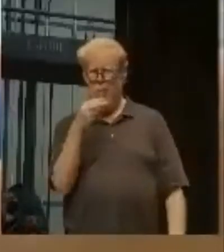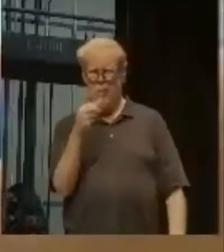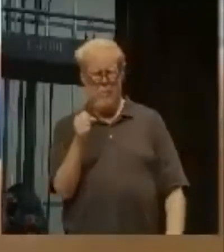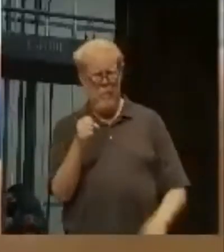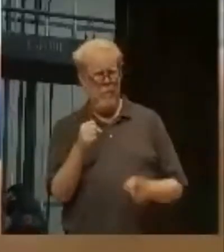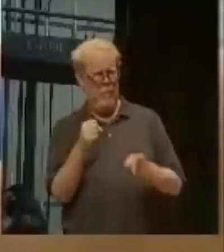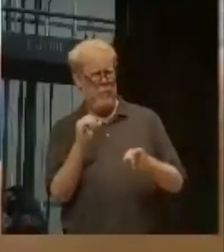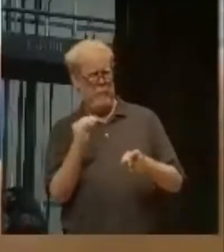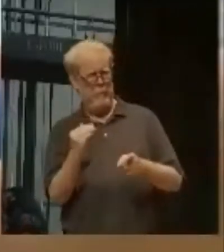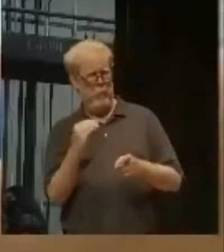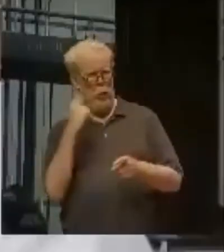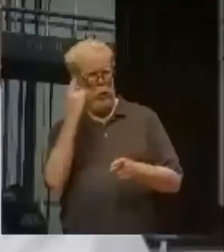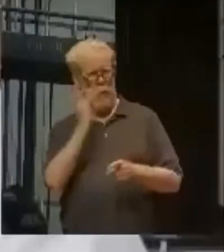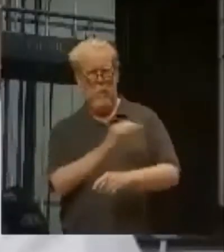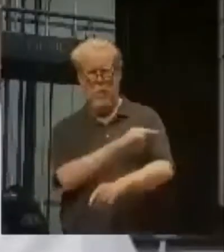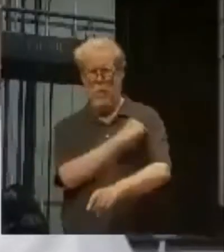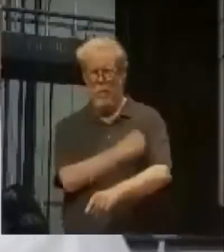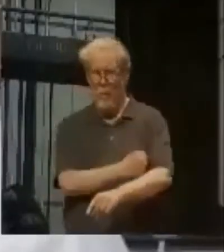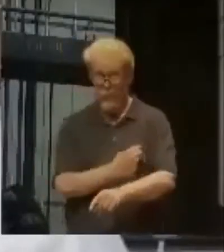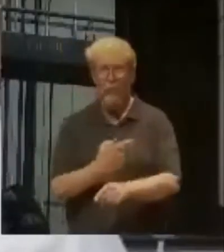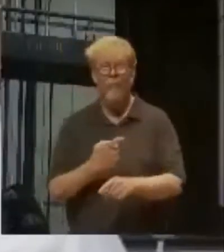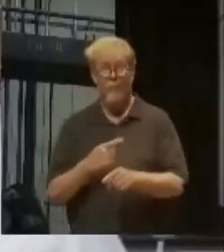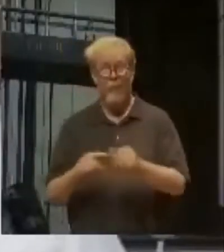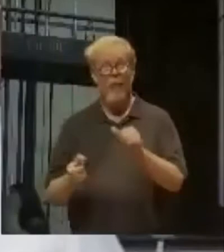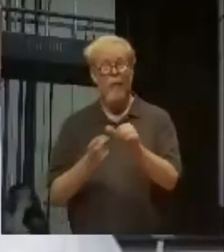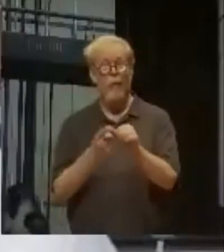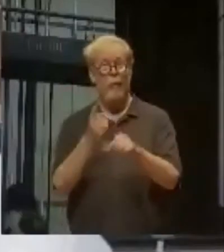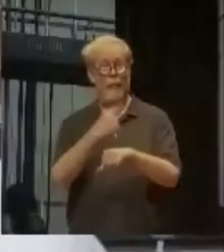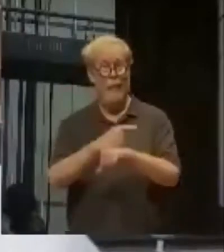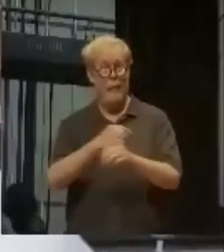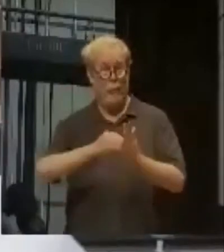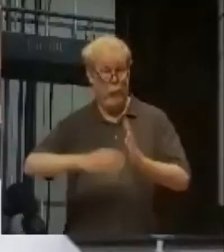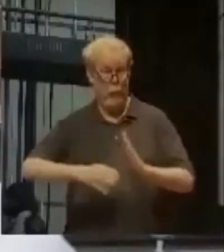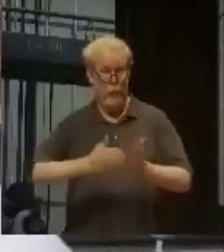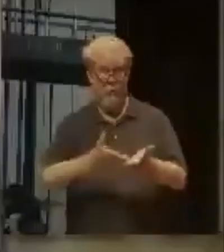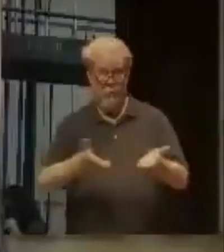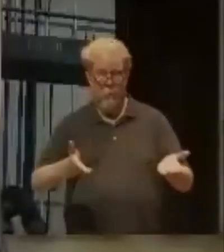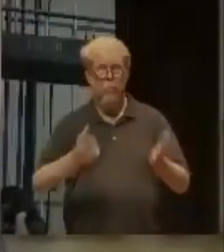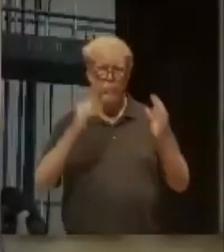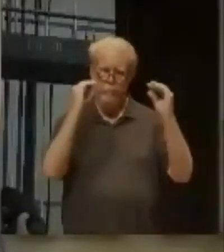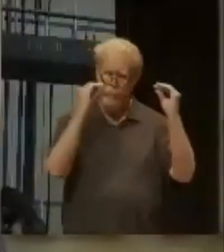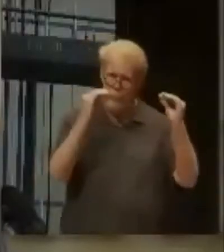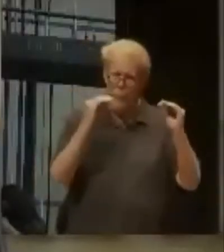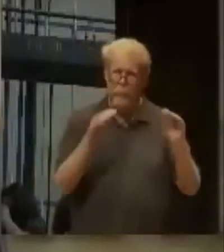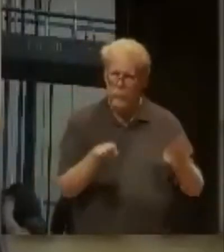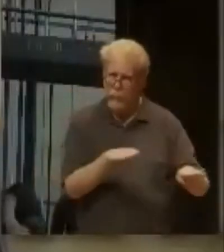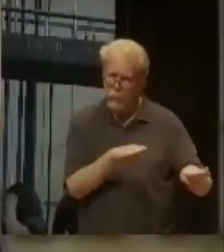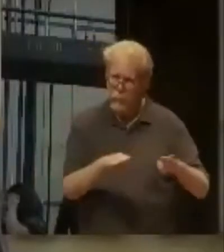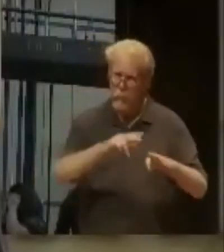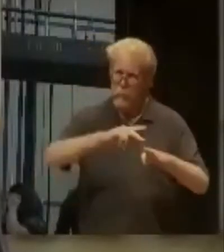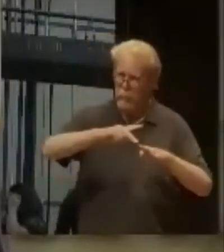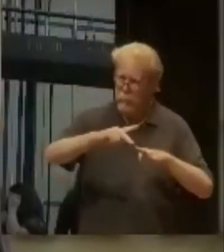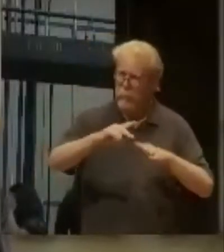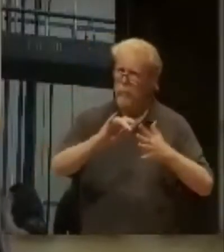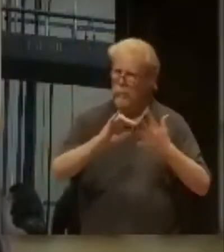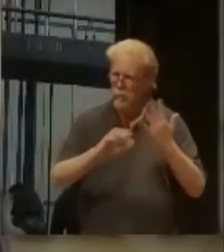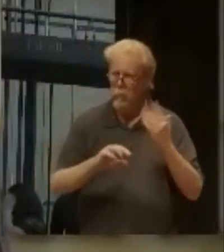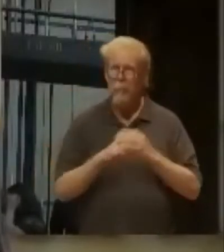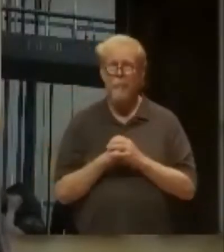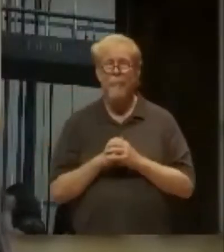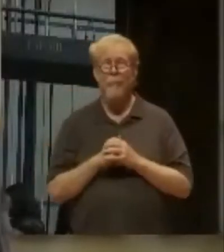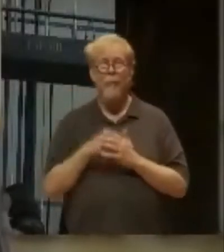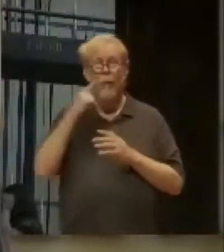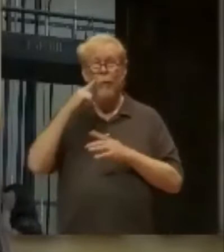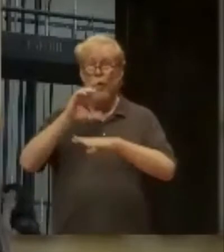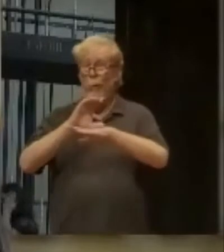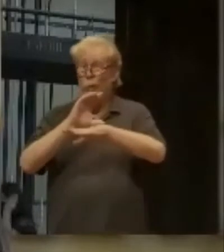teach students from day one how to conduct themselves as medical professionals. A student should enroll in Cyber PTEC at Sam Houston